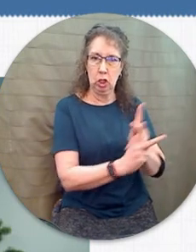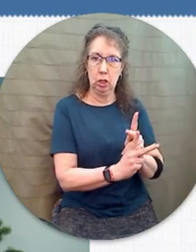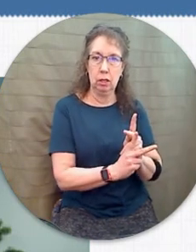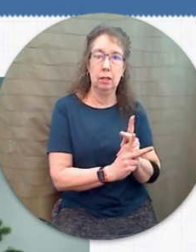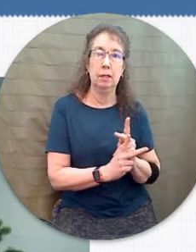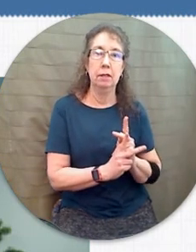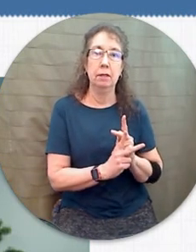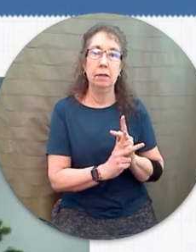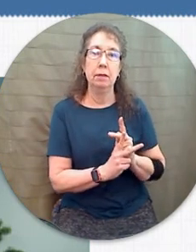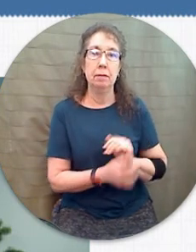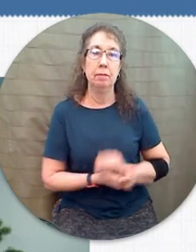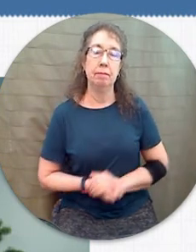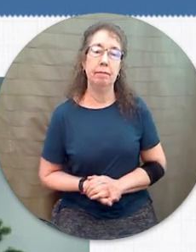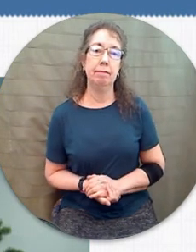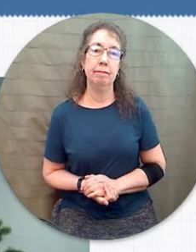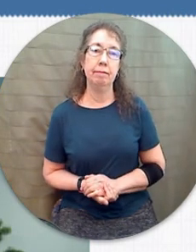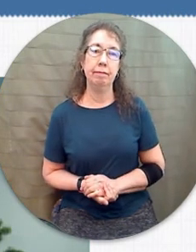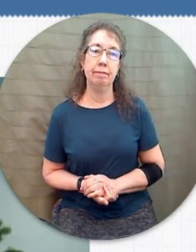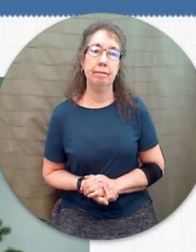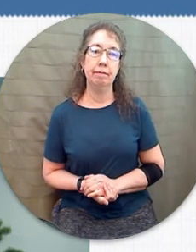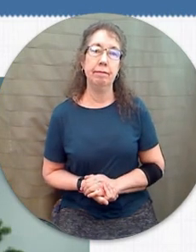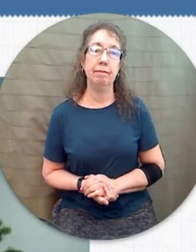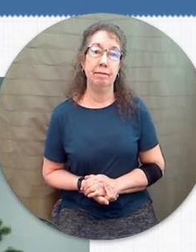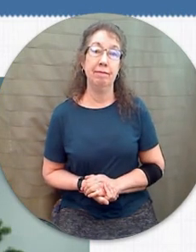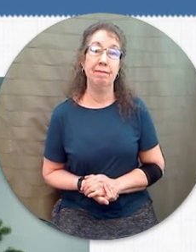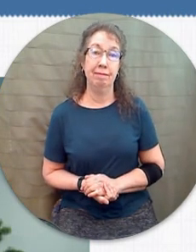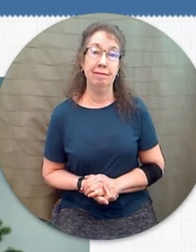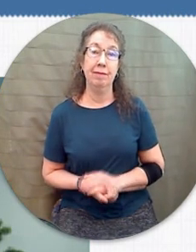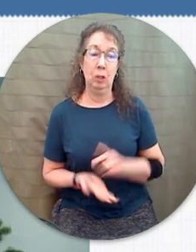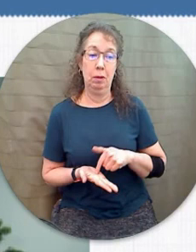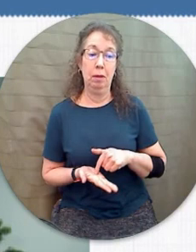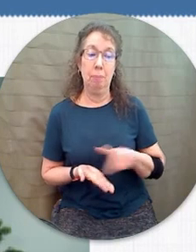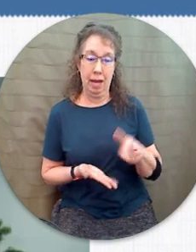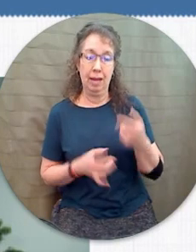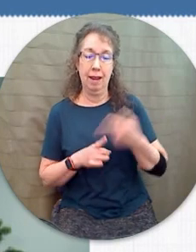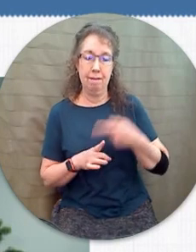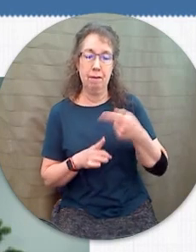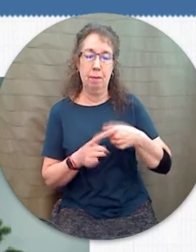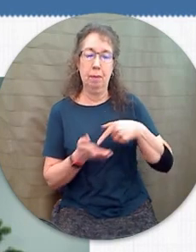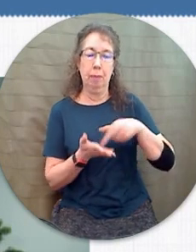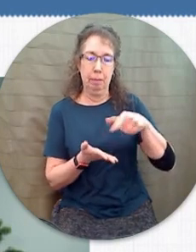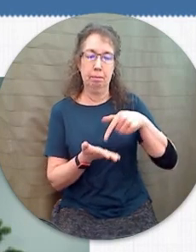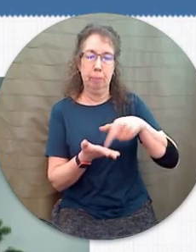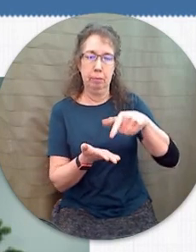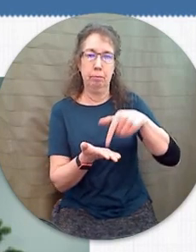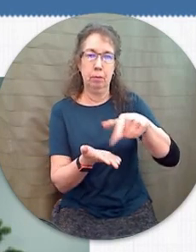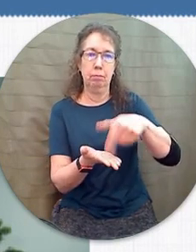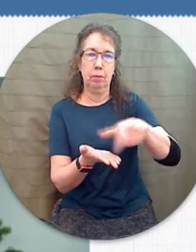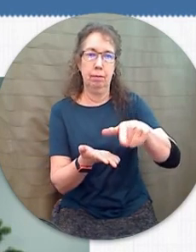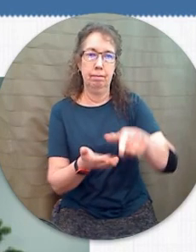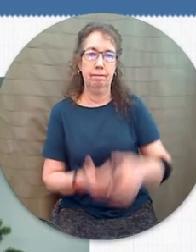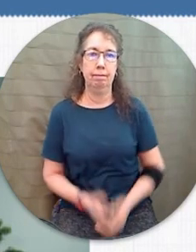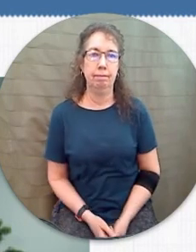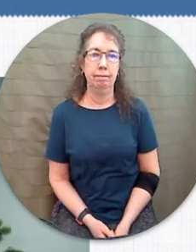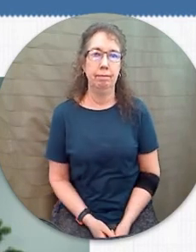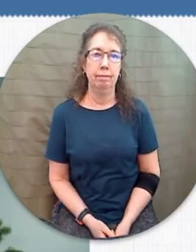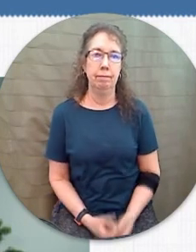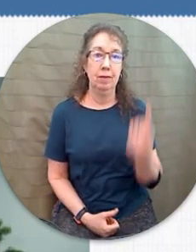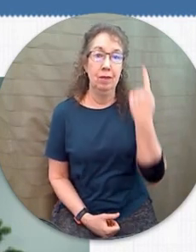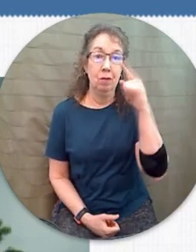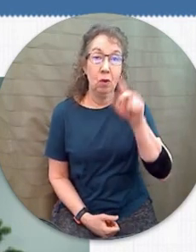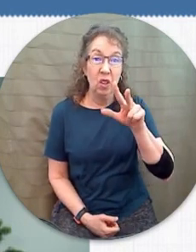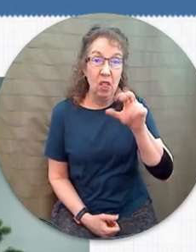So yeah, you're going to be paying this off every month. And you're going to be paying it off every month